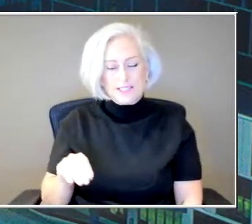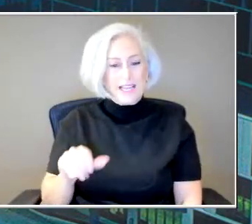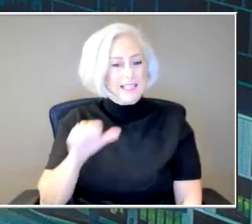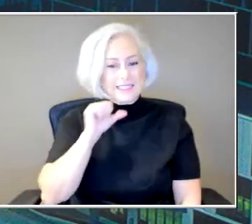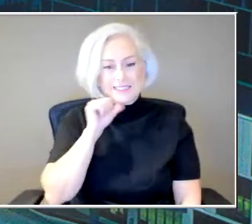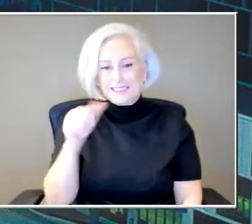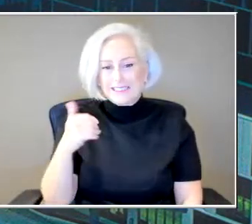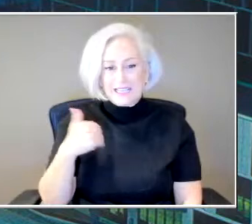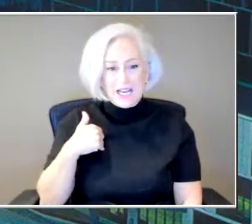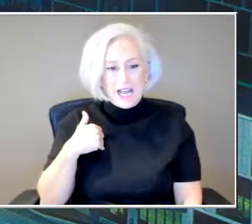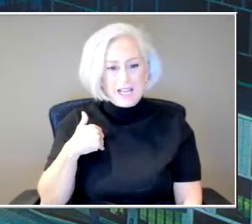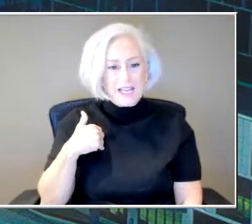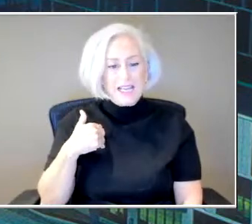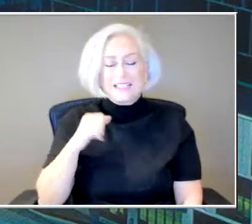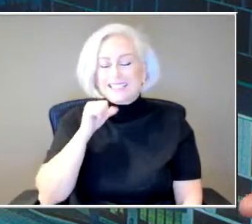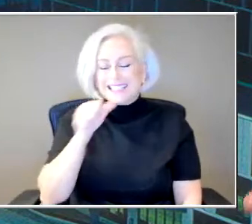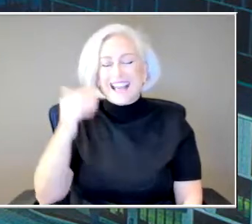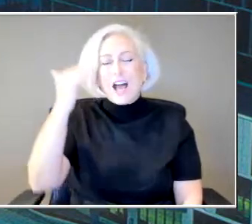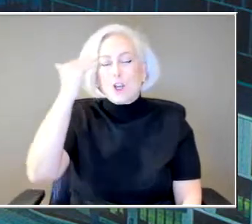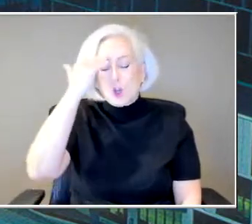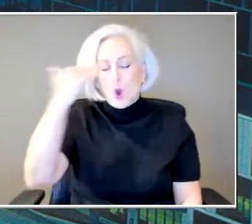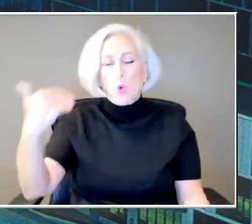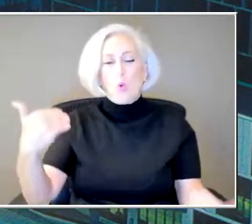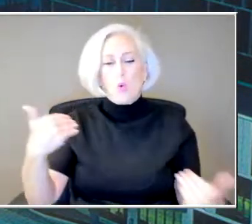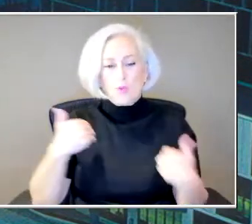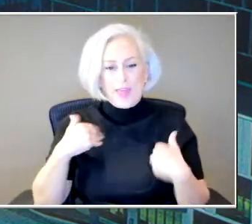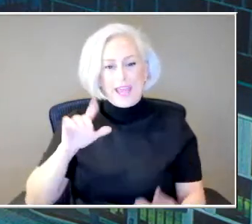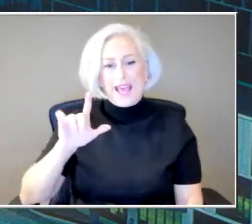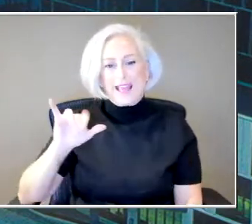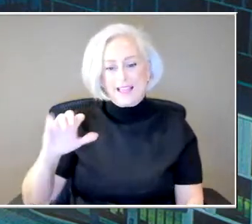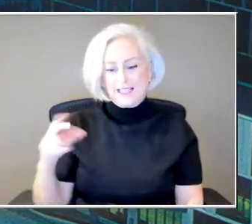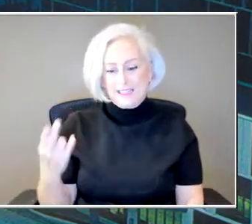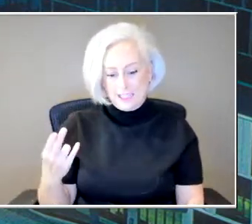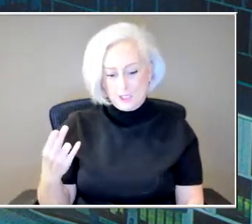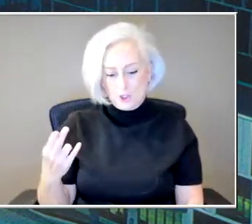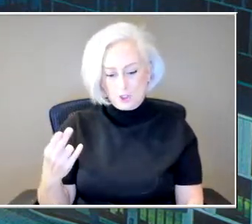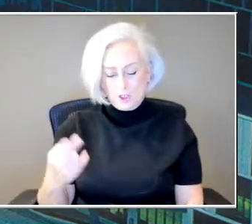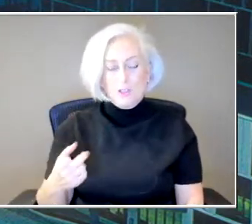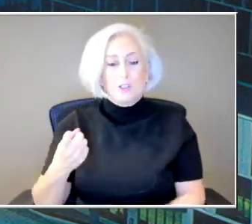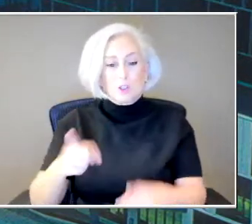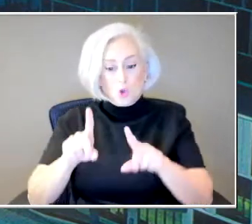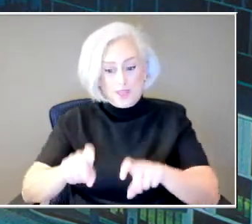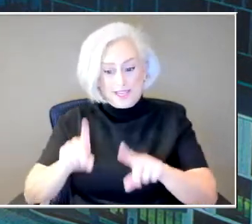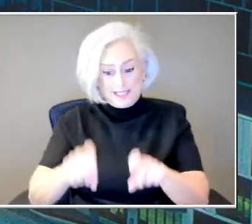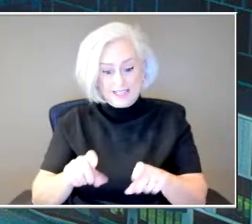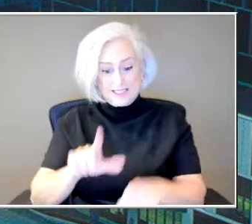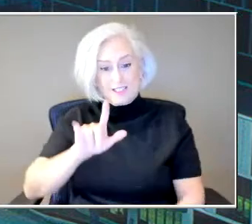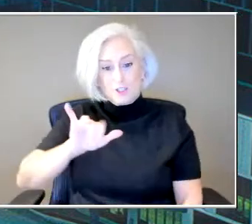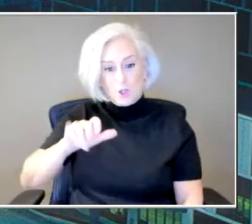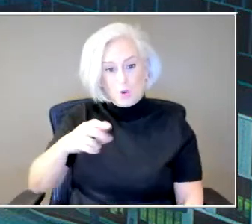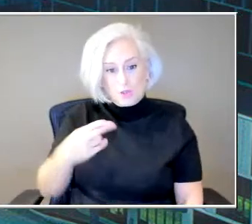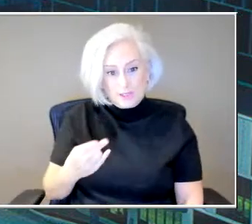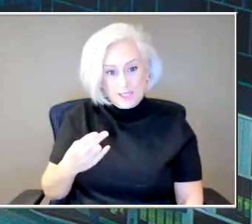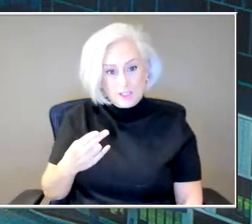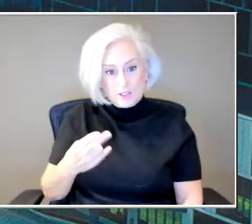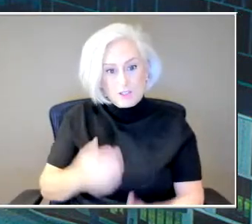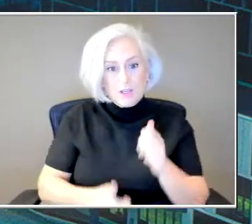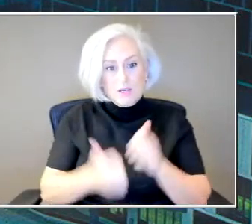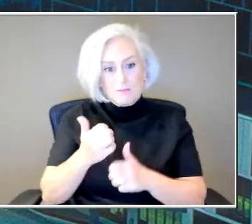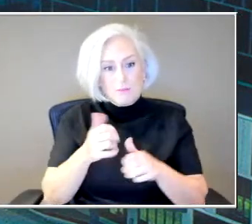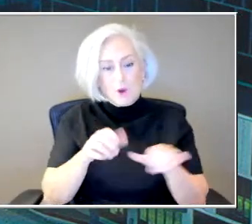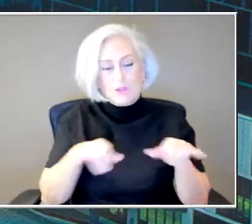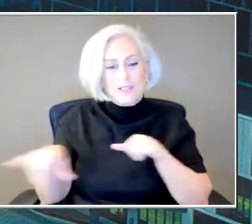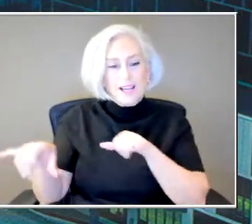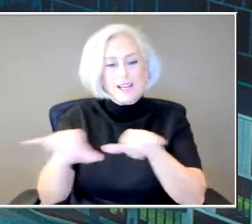Lynch syndrome. And when they had the cancer, they were tested and they had Lynch. So Lynch syndrome is one of the commonest explanations for cancers younger than the age